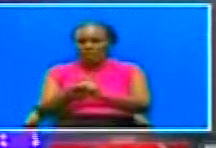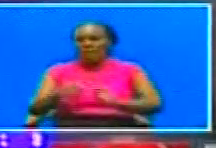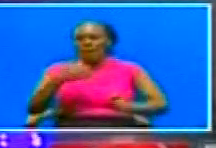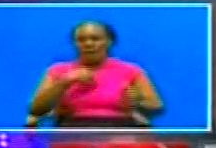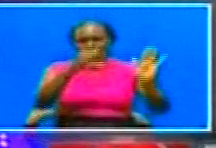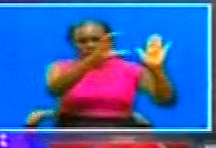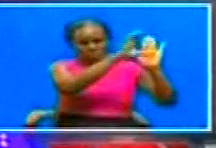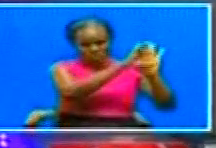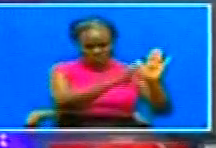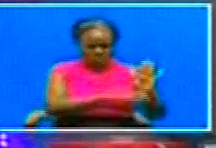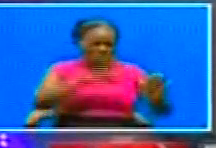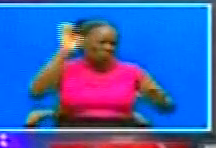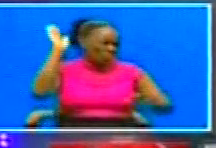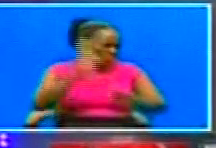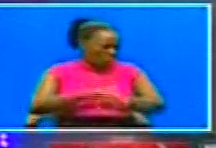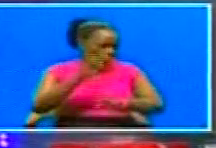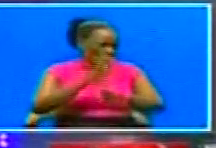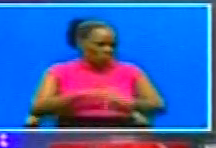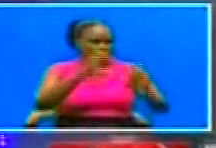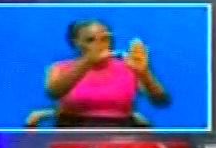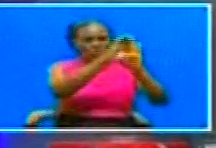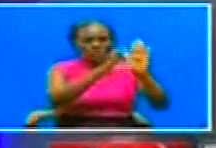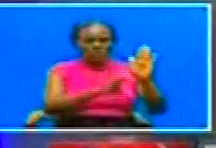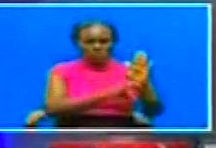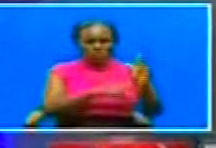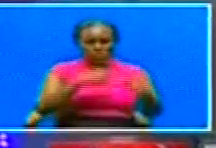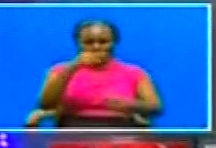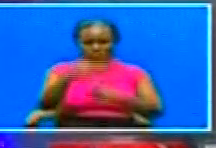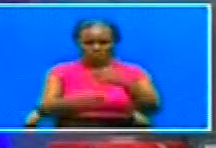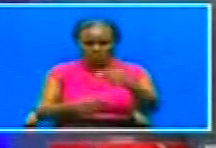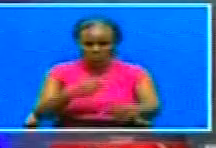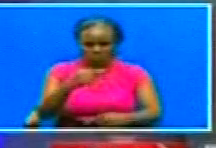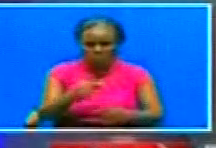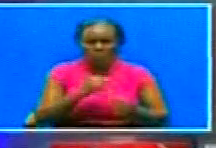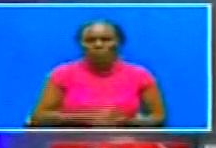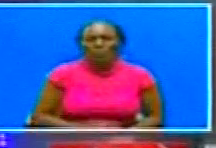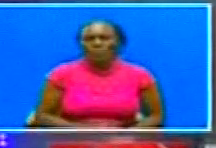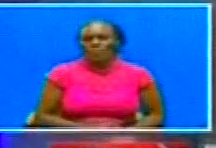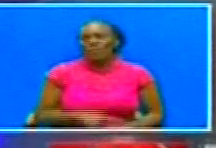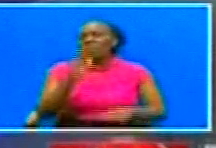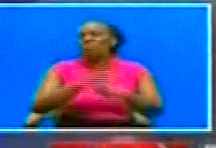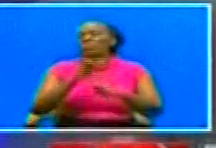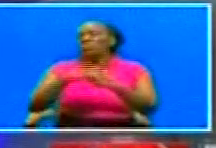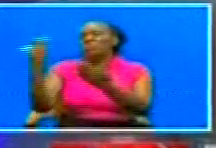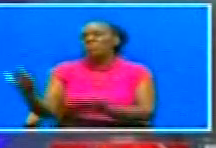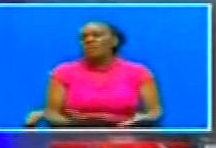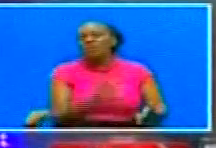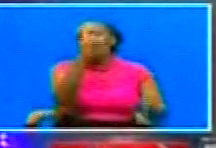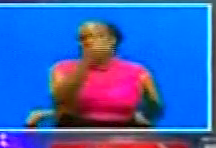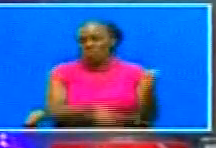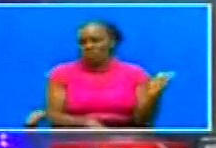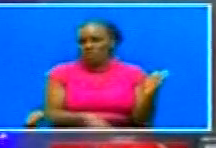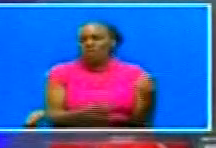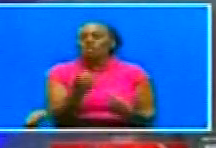a constitution, a very good revolutionary constitution. What good has it done us? He's